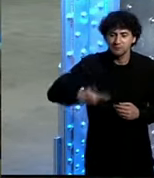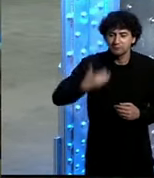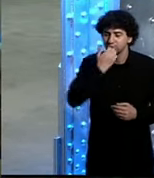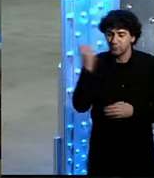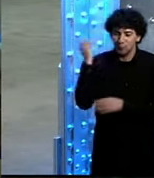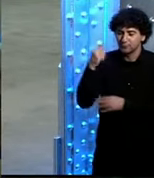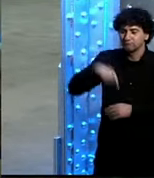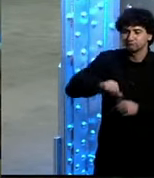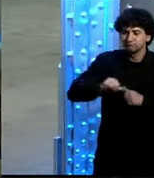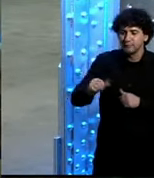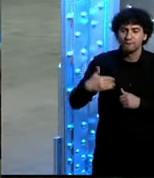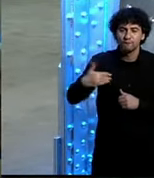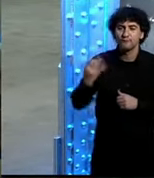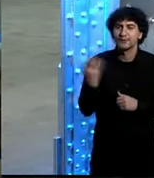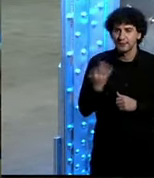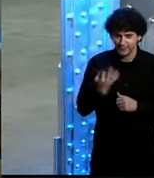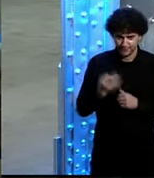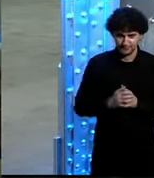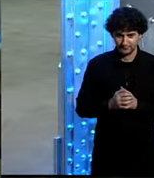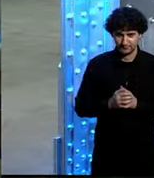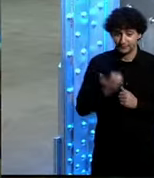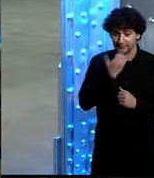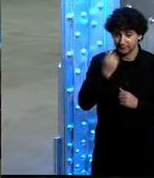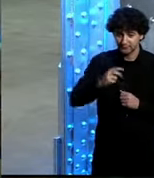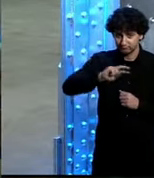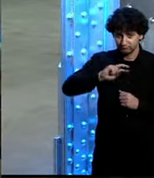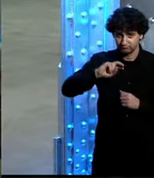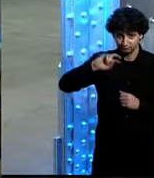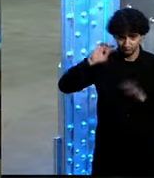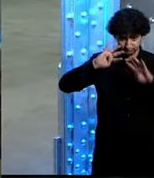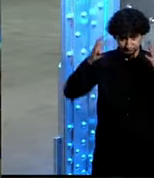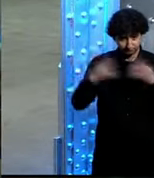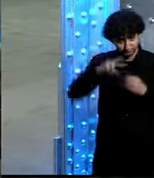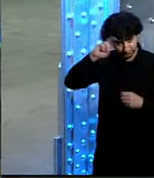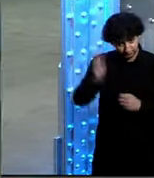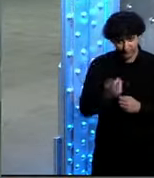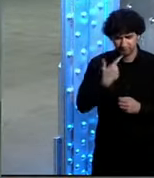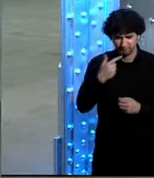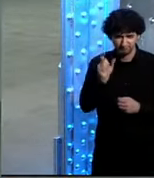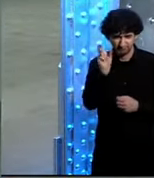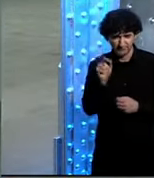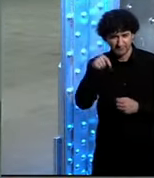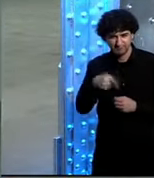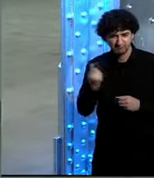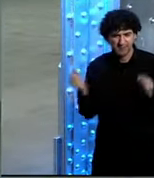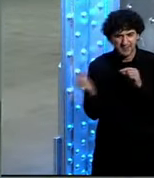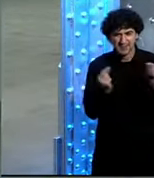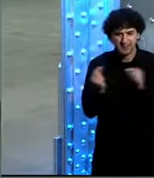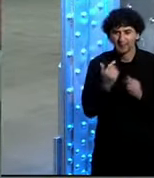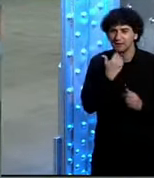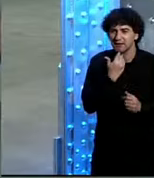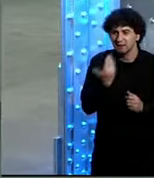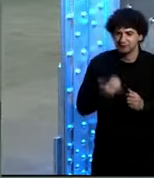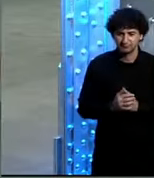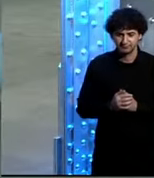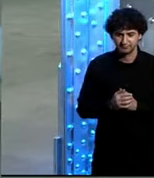Transfuture. What do we have? What's in store for us? What's waiting in the future?